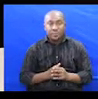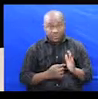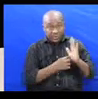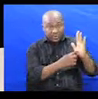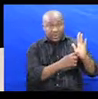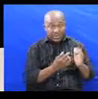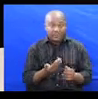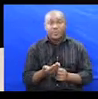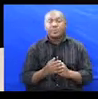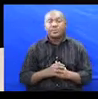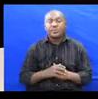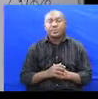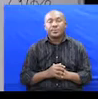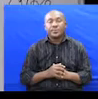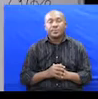example.